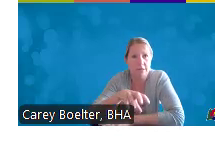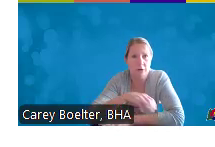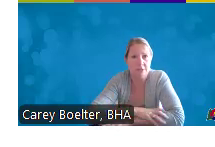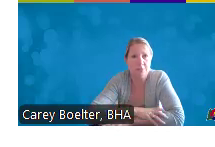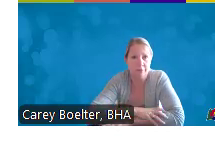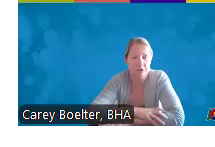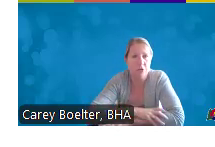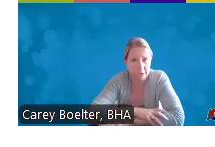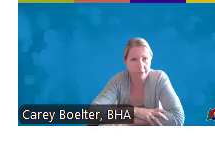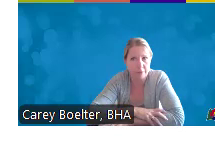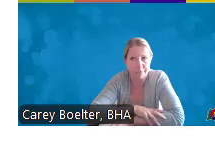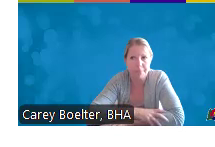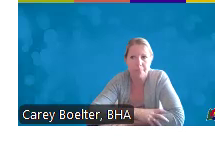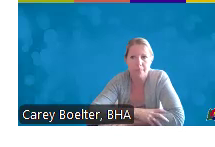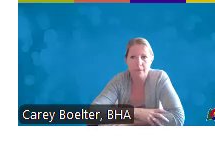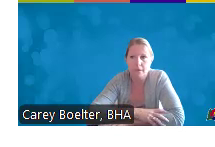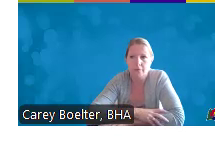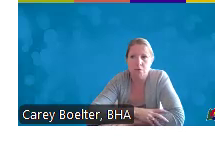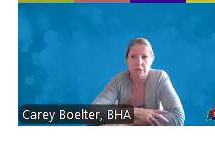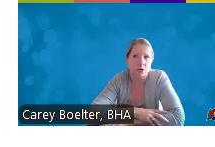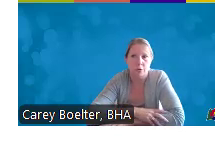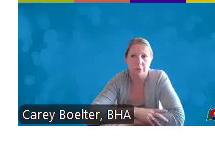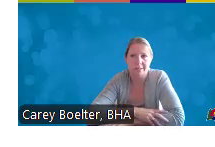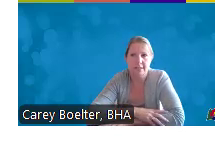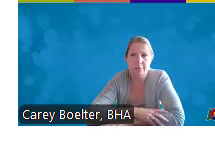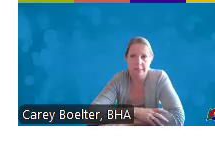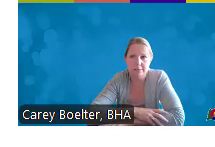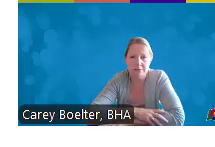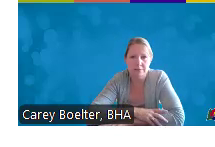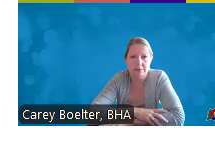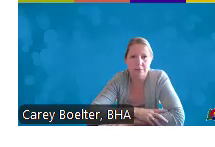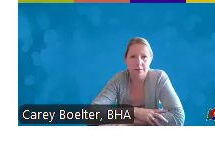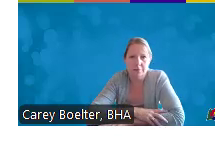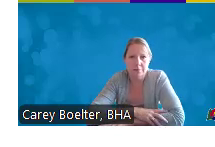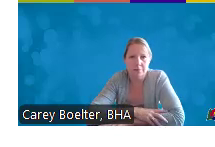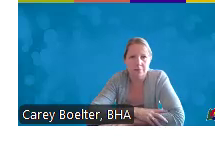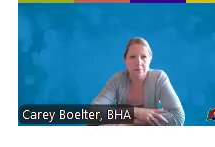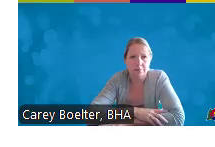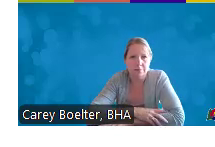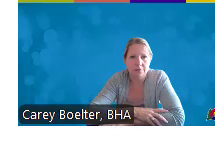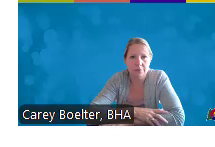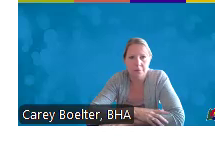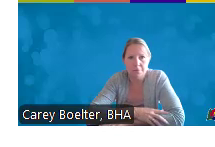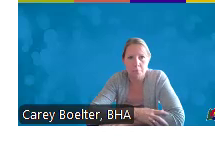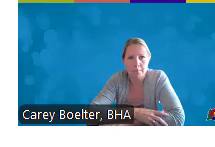within the crisis professional curriculum. Go next slide, please.